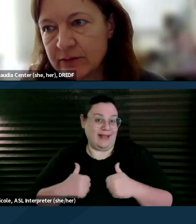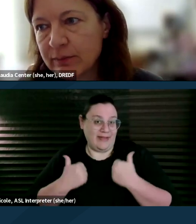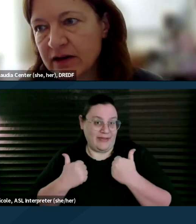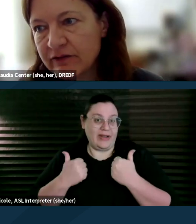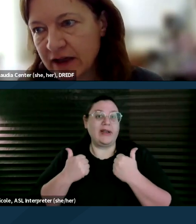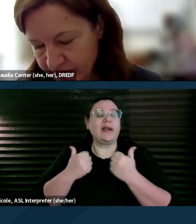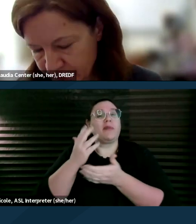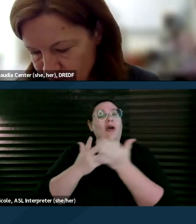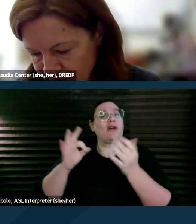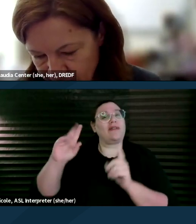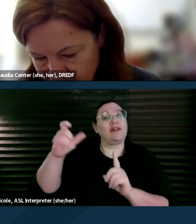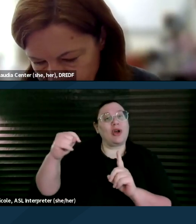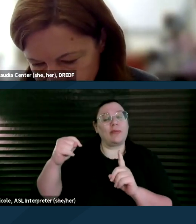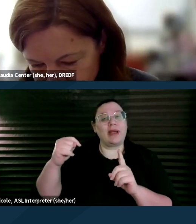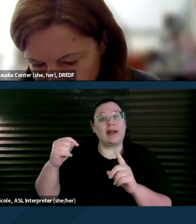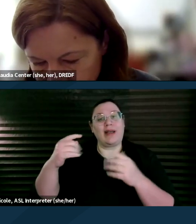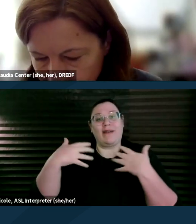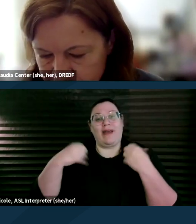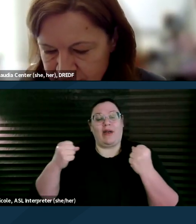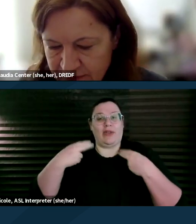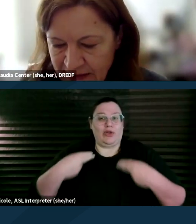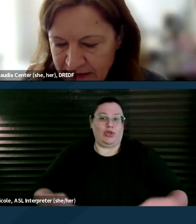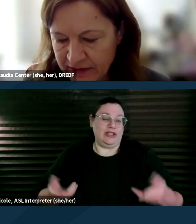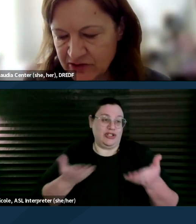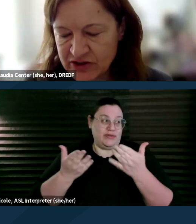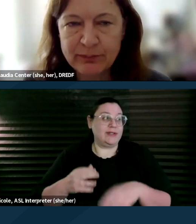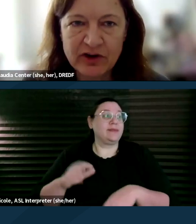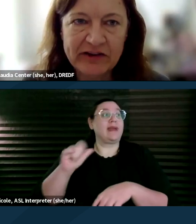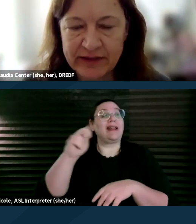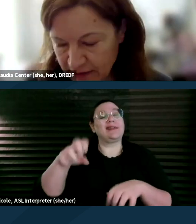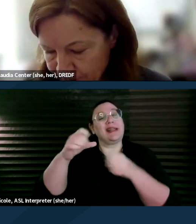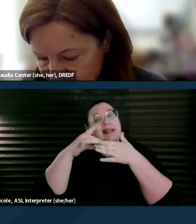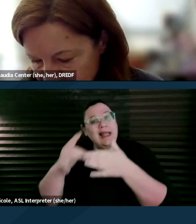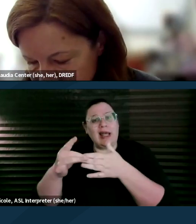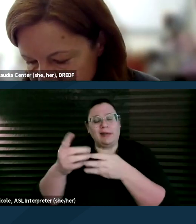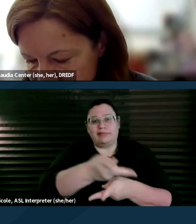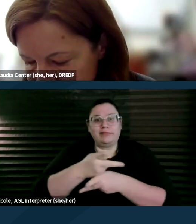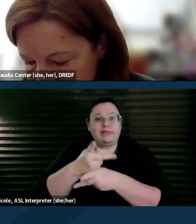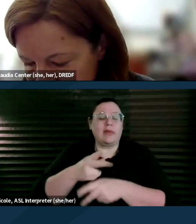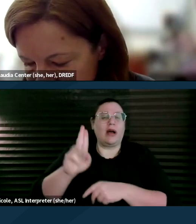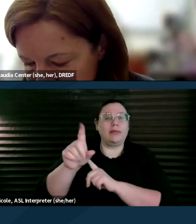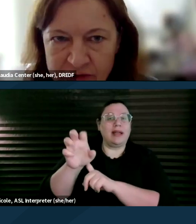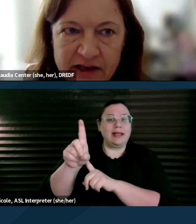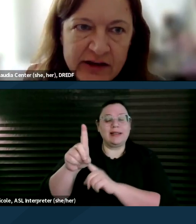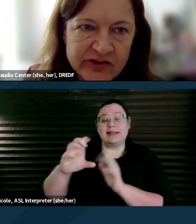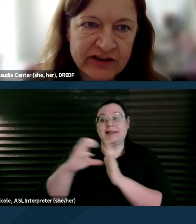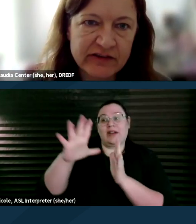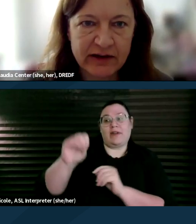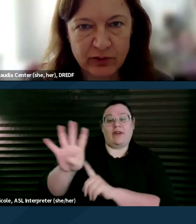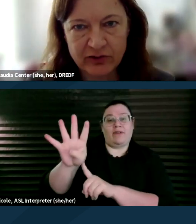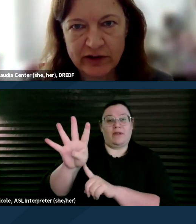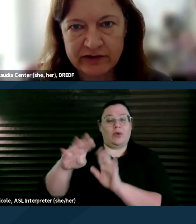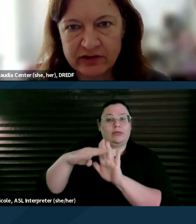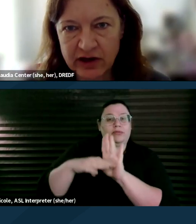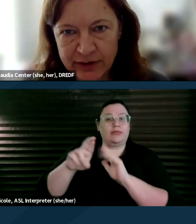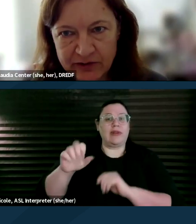of the Department of Health and Human Services. Allison led and shepherded the updated Section 504 regulations